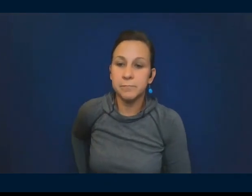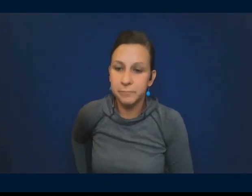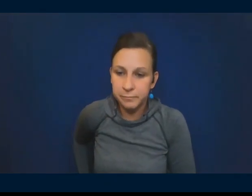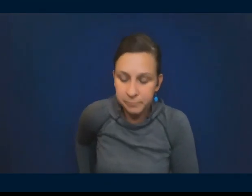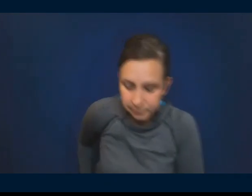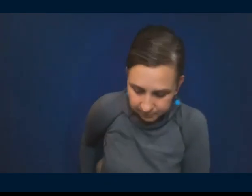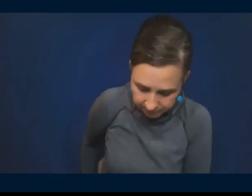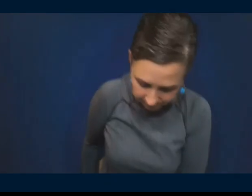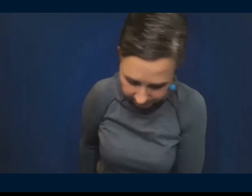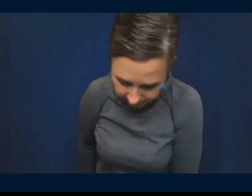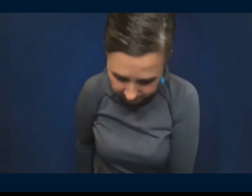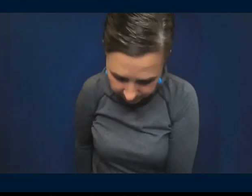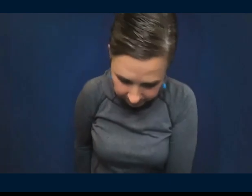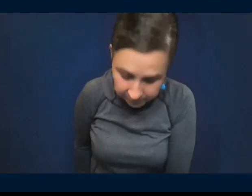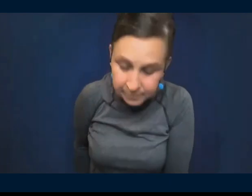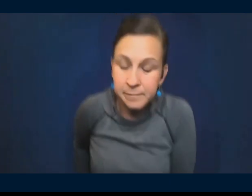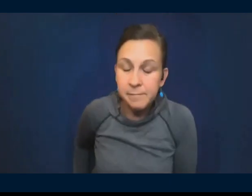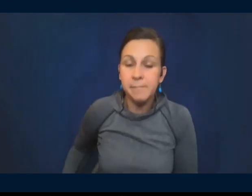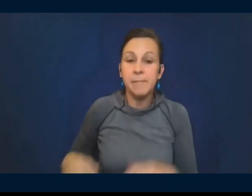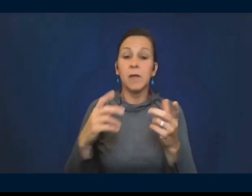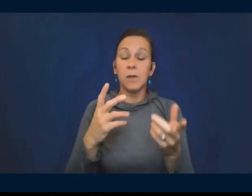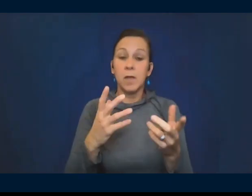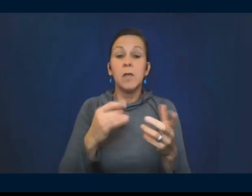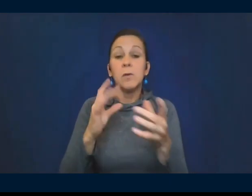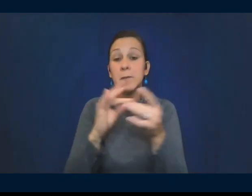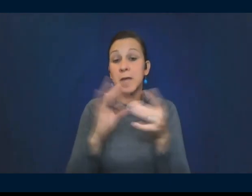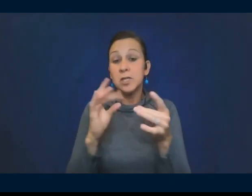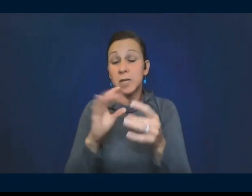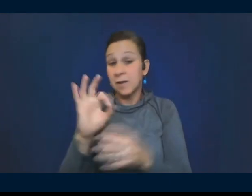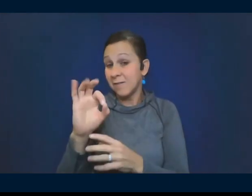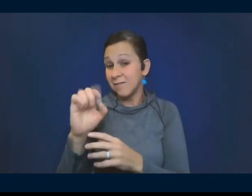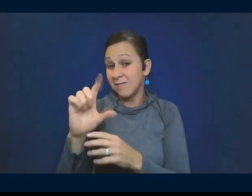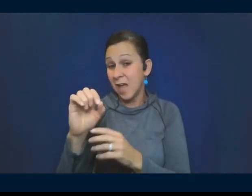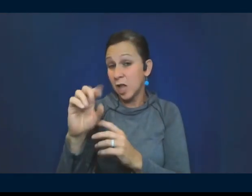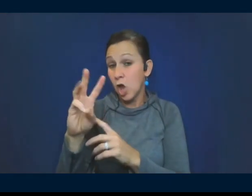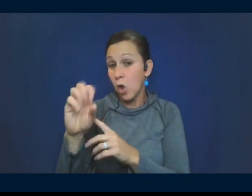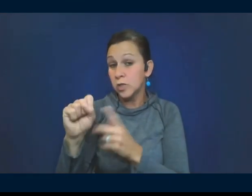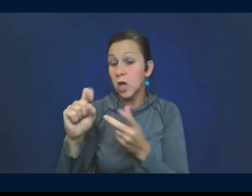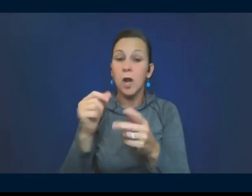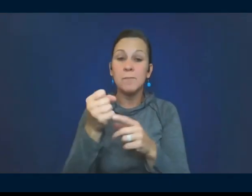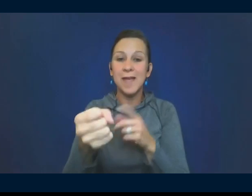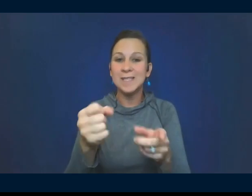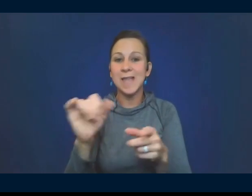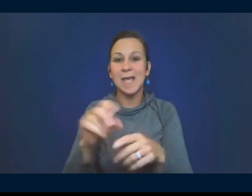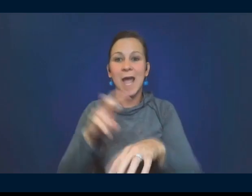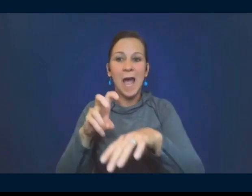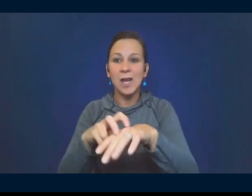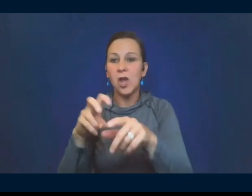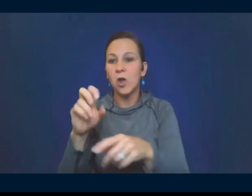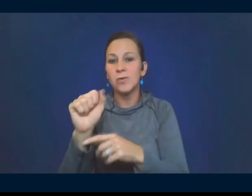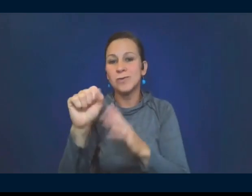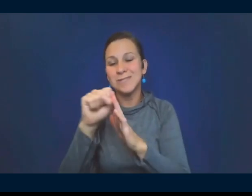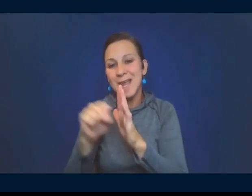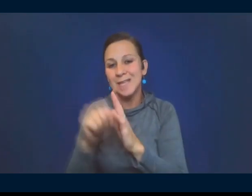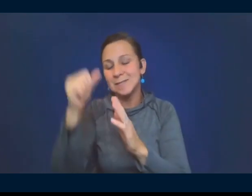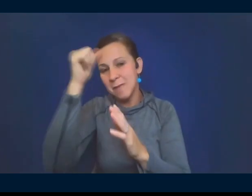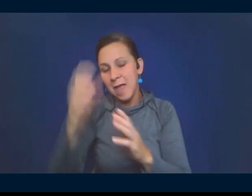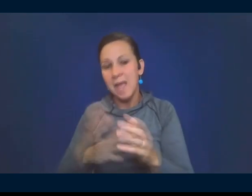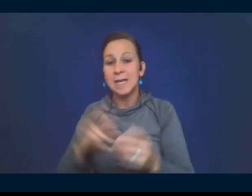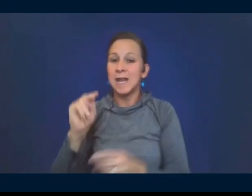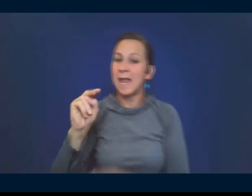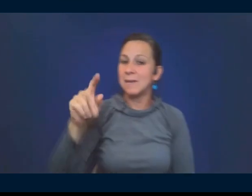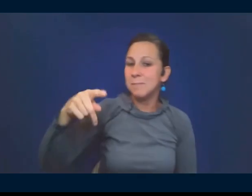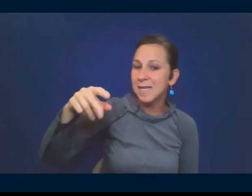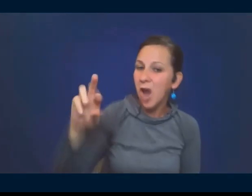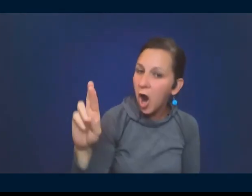There we go. As I mentioned, fellows are placed at media outlets like the Idaho Statesman, NPR, The Conversation. This is just a